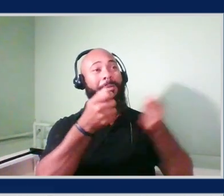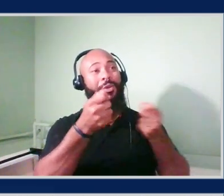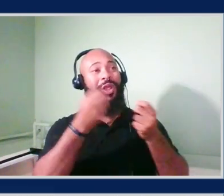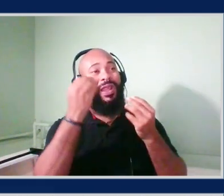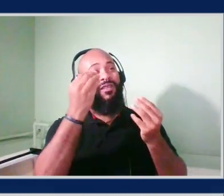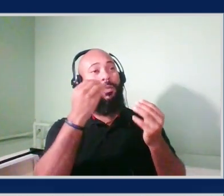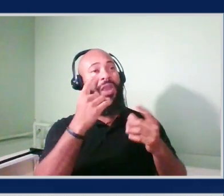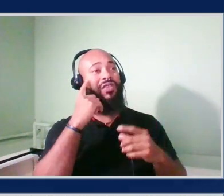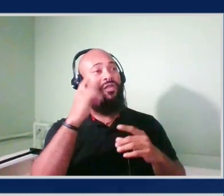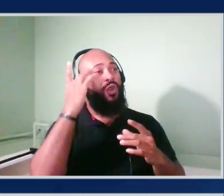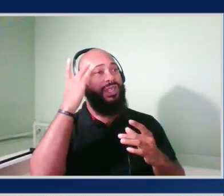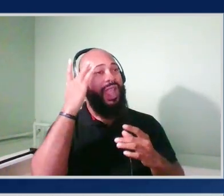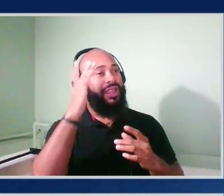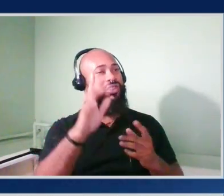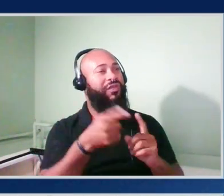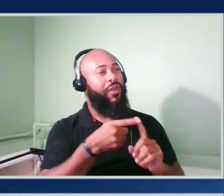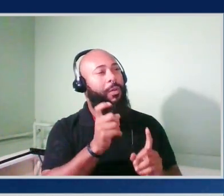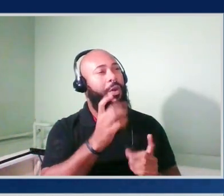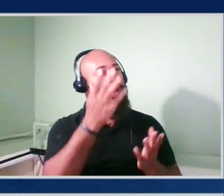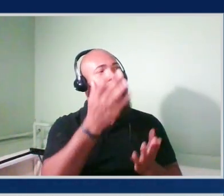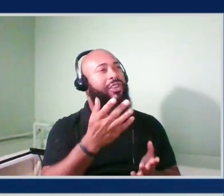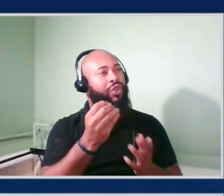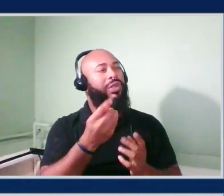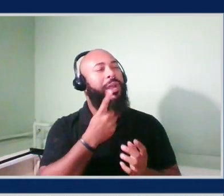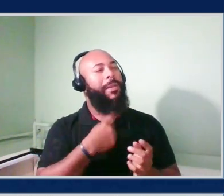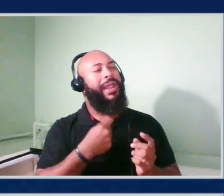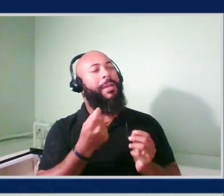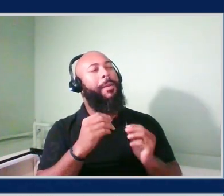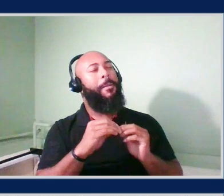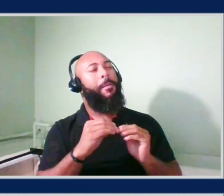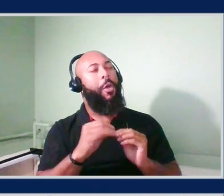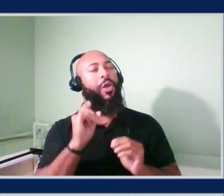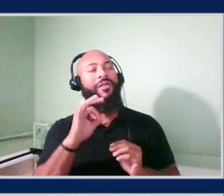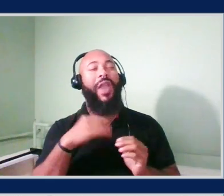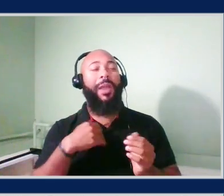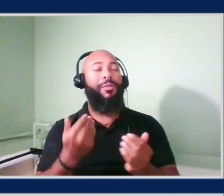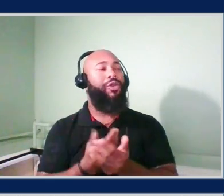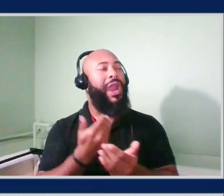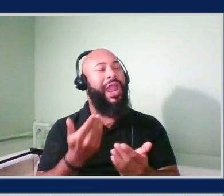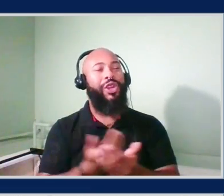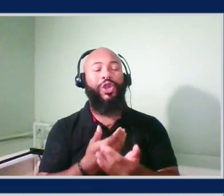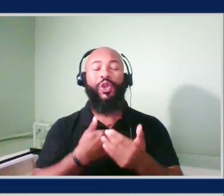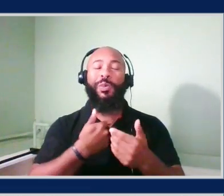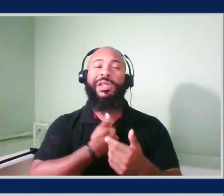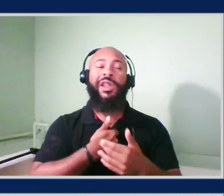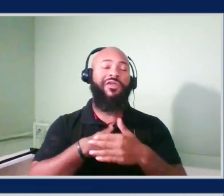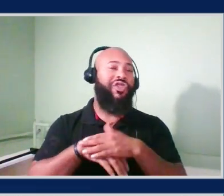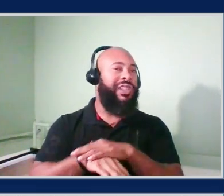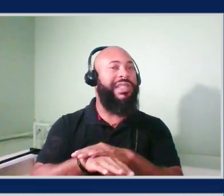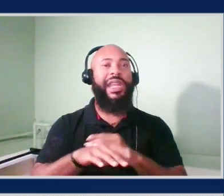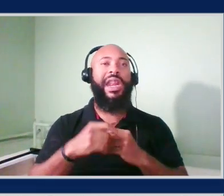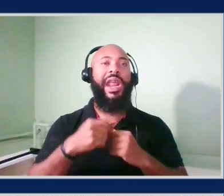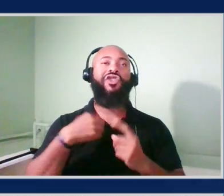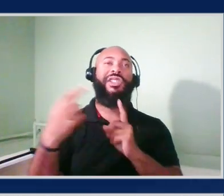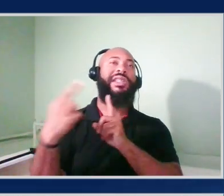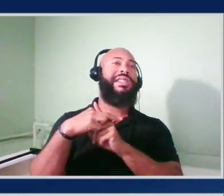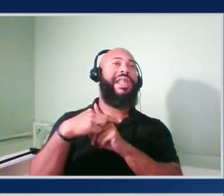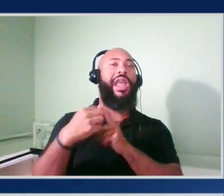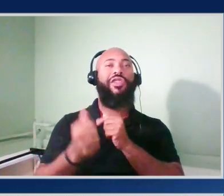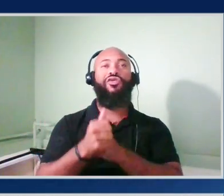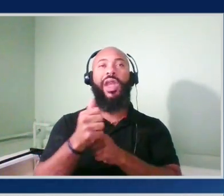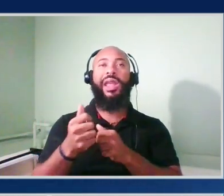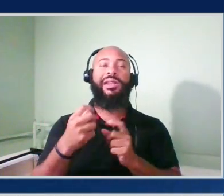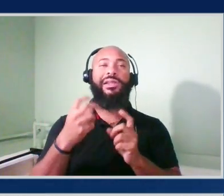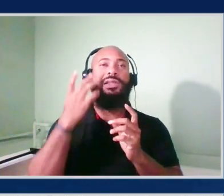from. Yeah. Tell us a little bit about that. If I'm a security practitioner who's brand new to this, I just got assigned threat intelligence, right? Put it up